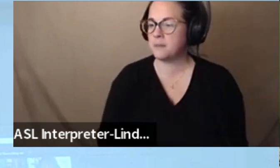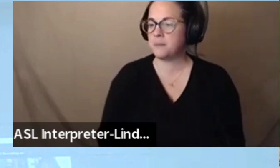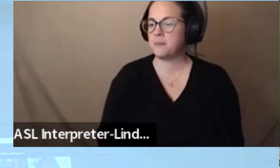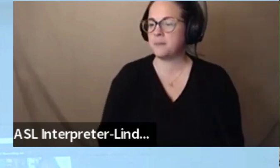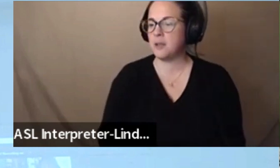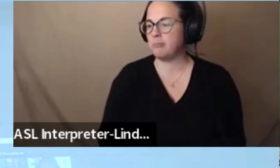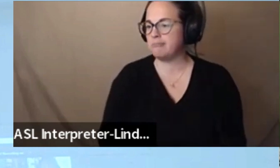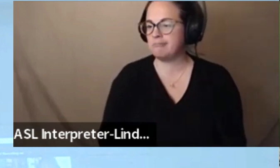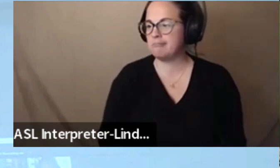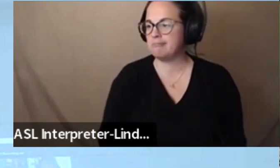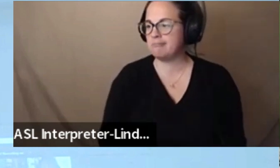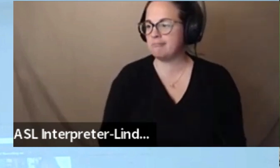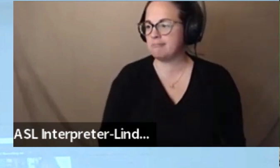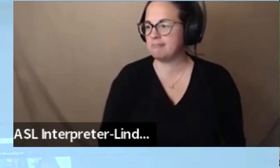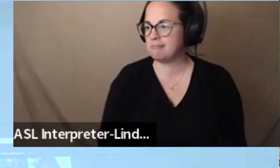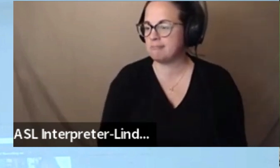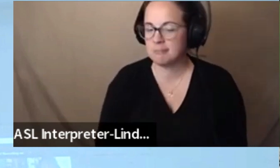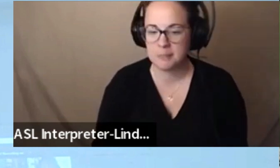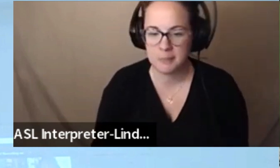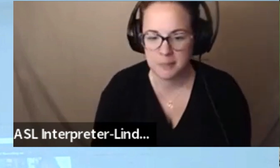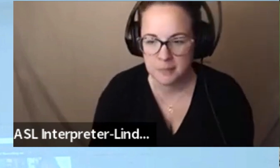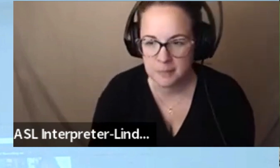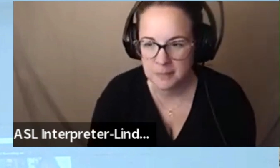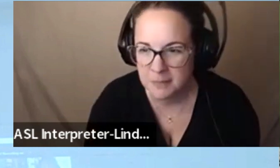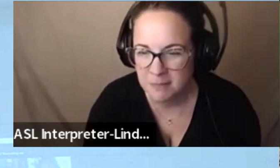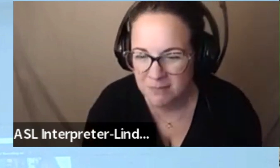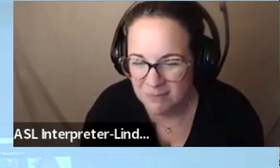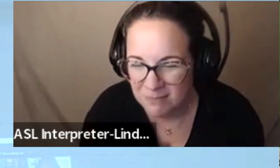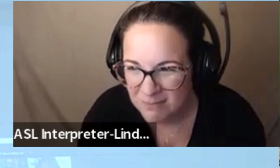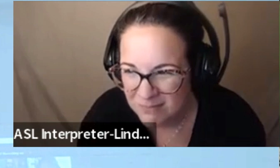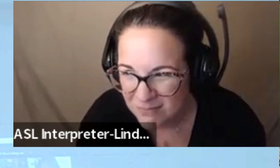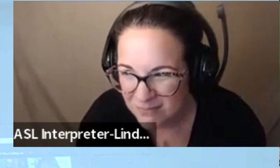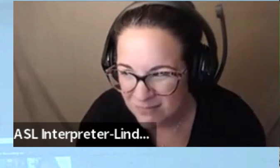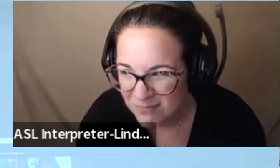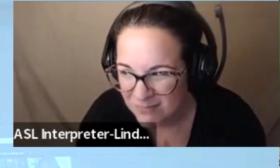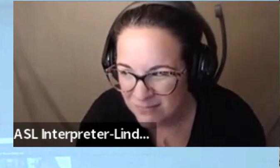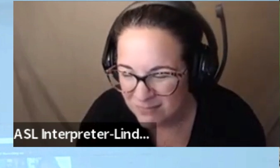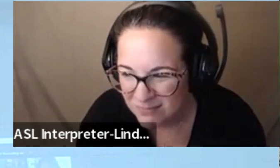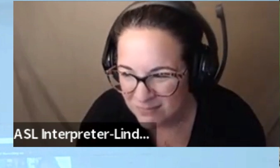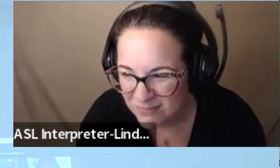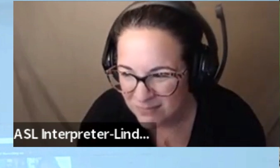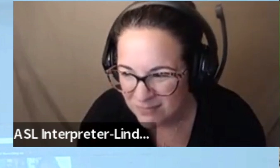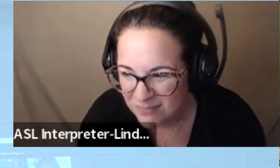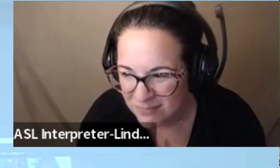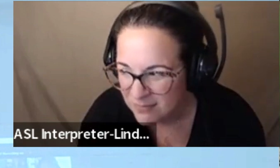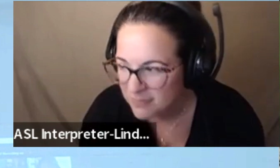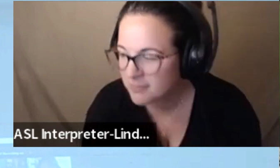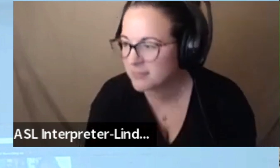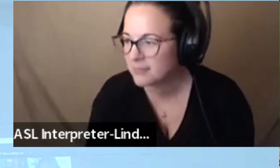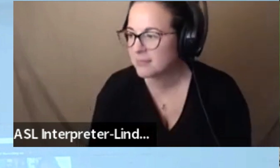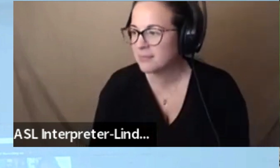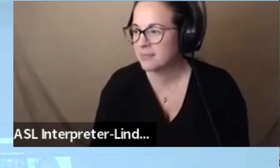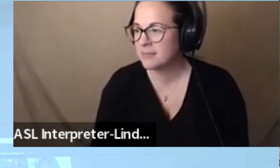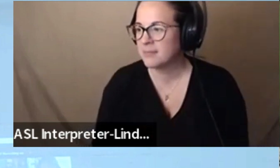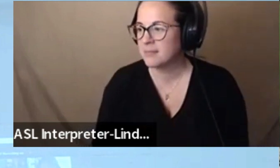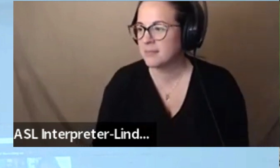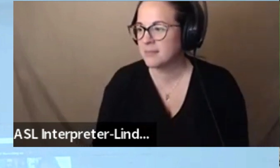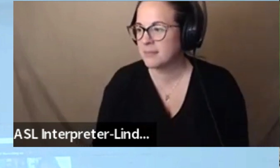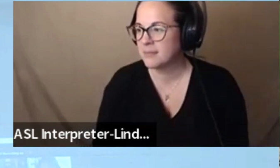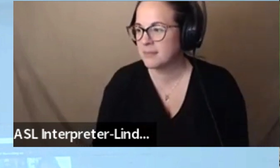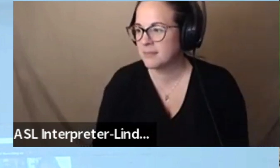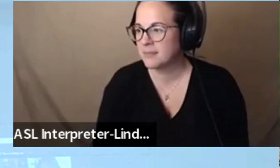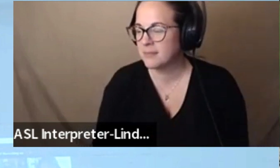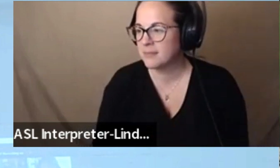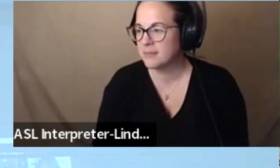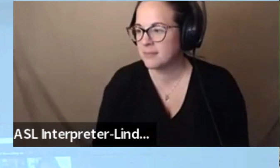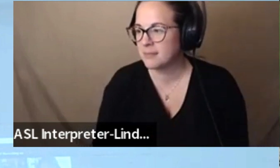that are drawn on it are wearing Elizabethan clothes with a little bit of a sash to suggest a toga. So, if we